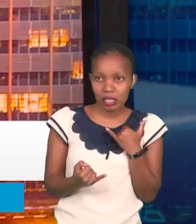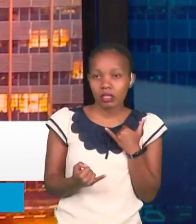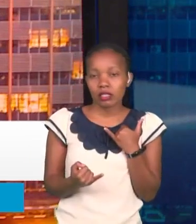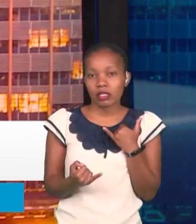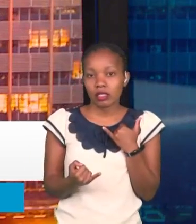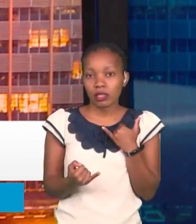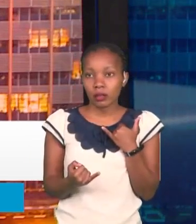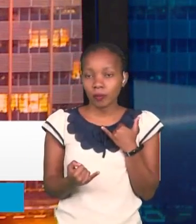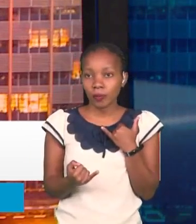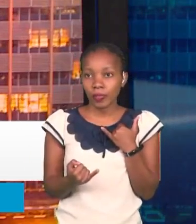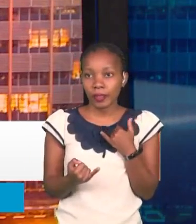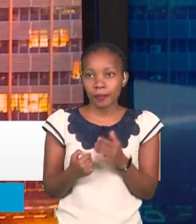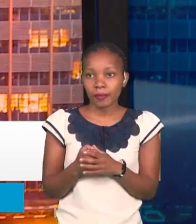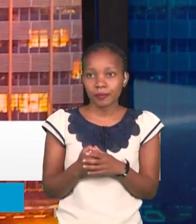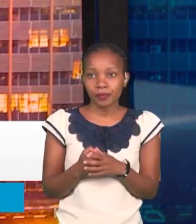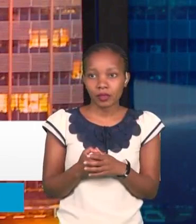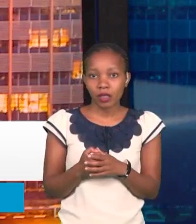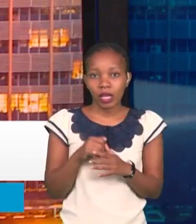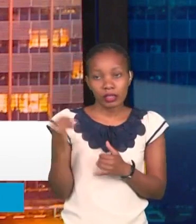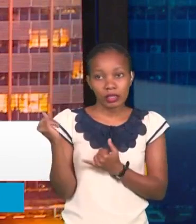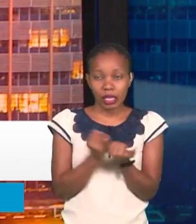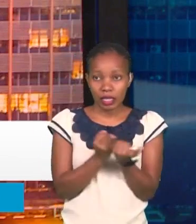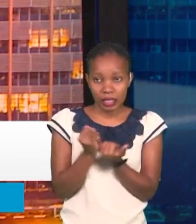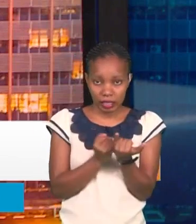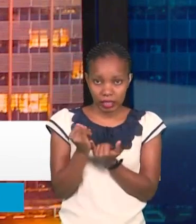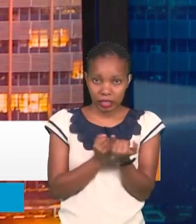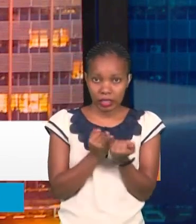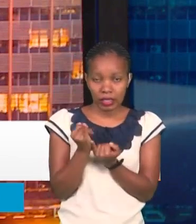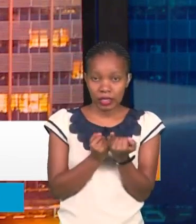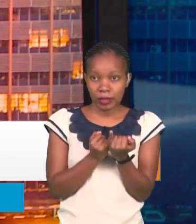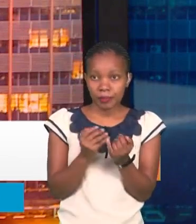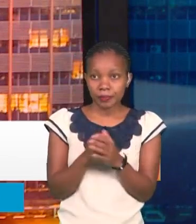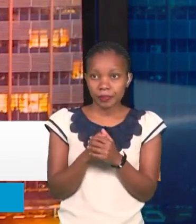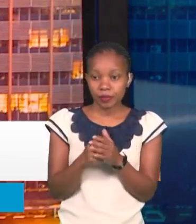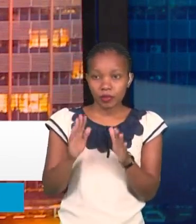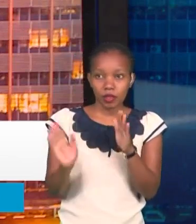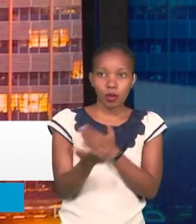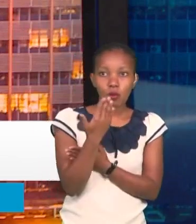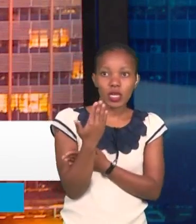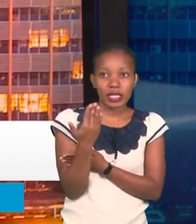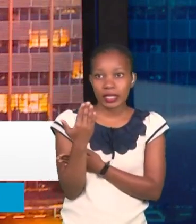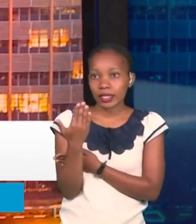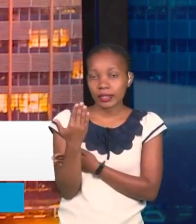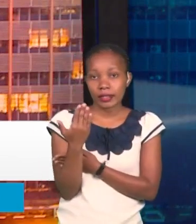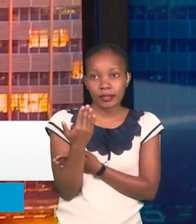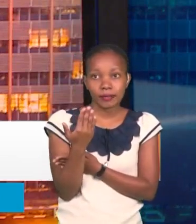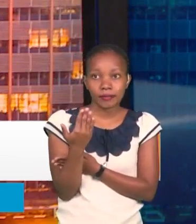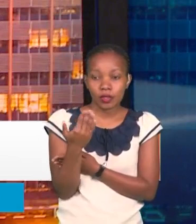the epic of our events, Saturday. Is Saturday. The morning, which I'm going to speak about,